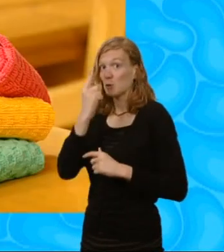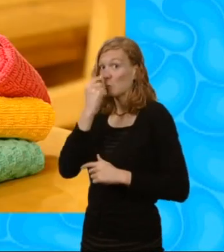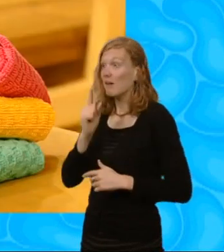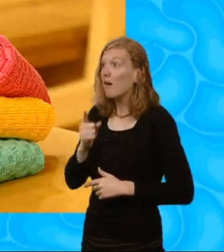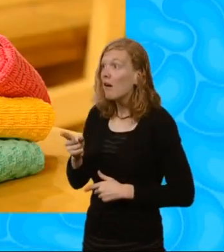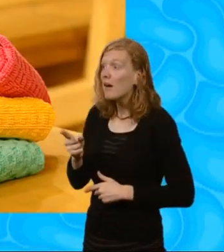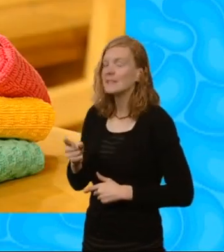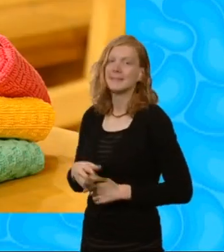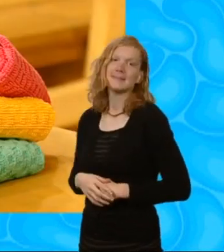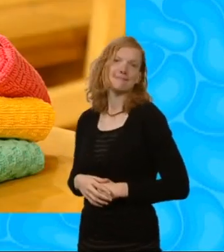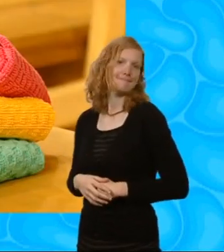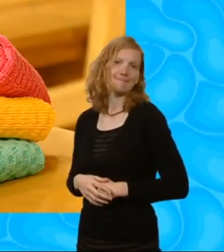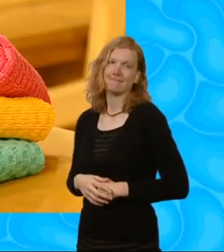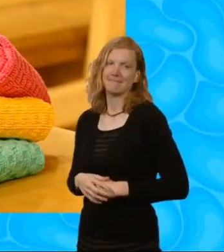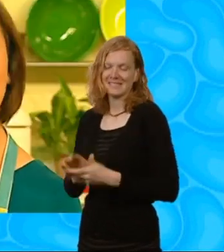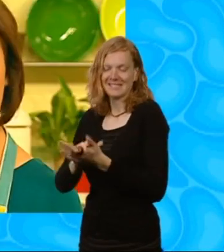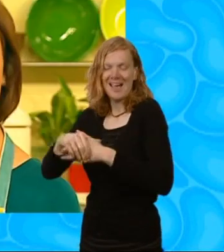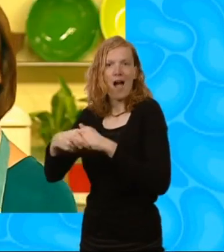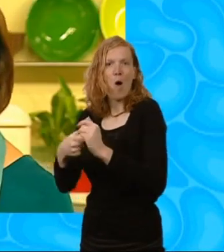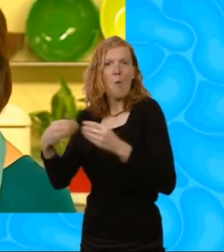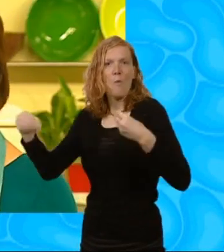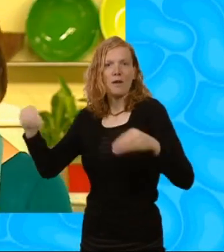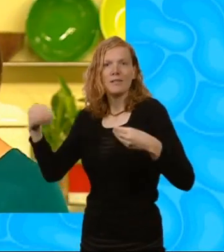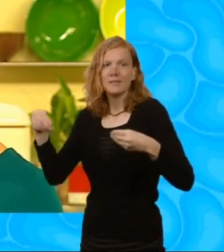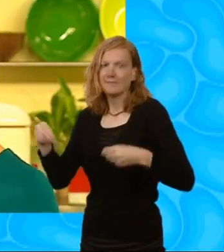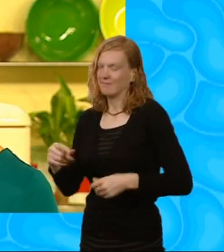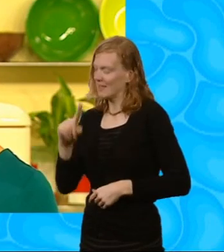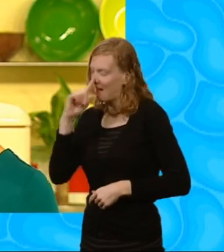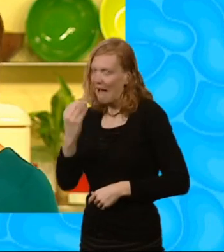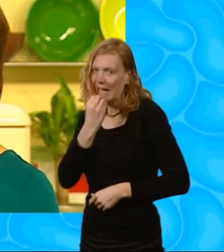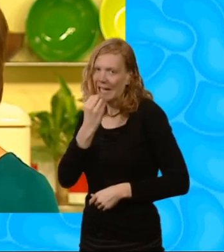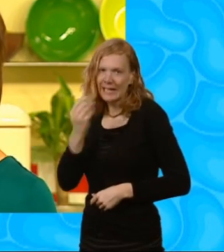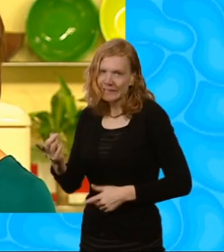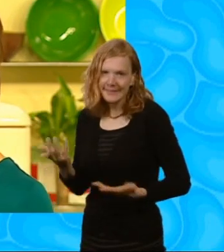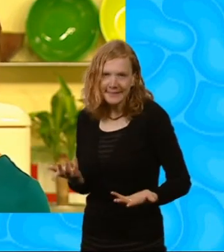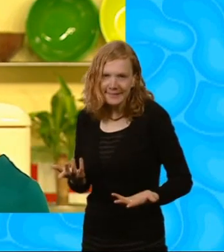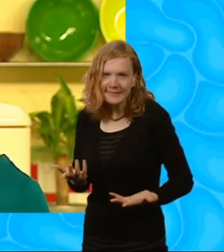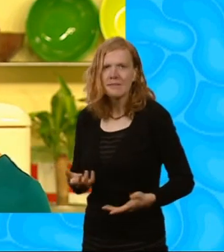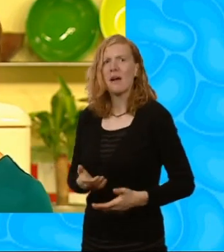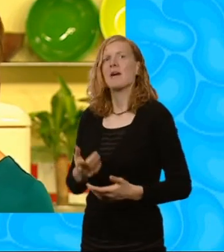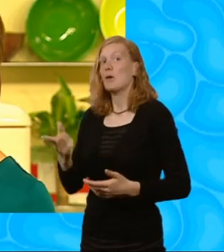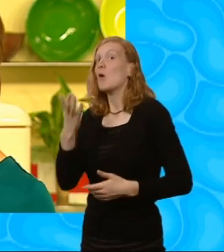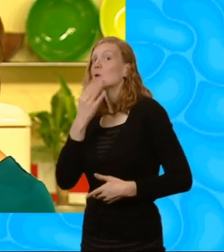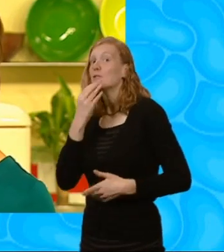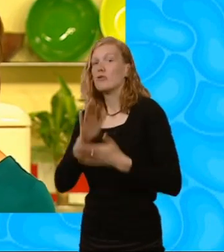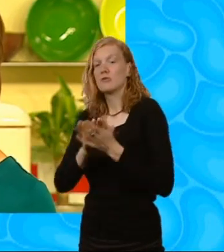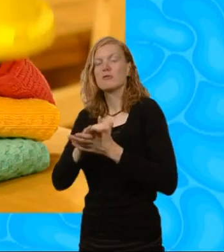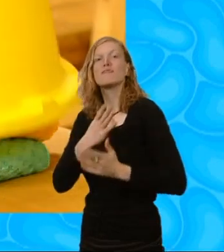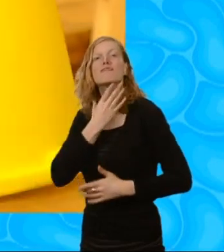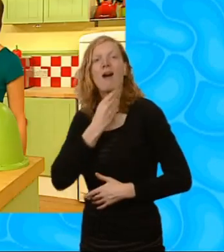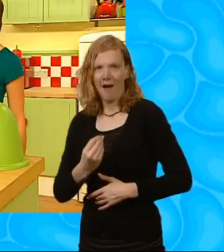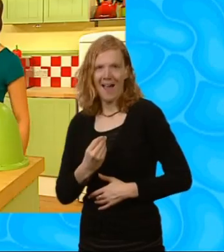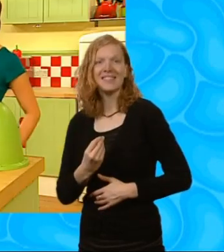be tea towels? You're right, we can't eat tea towels, but they will come in very useful later on when we do the drying